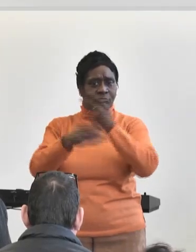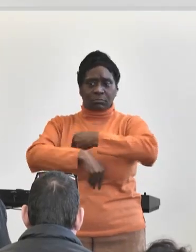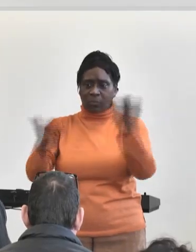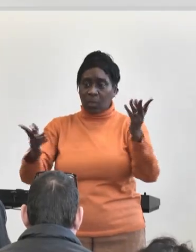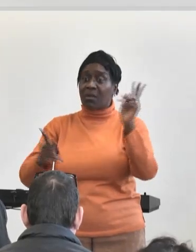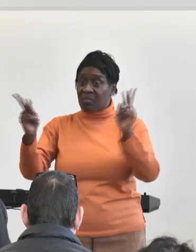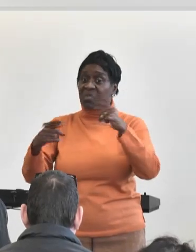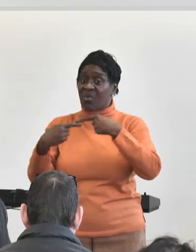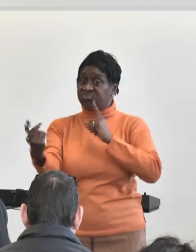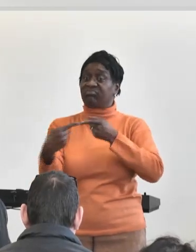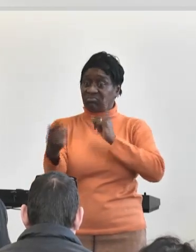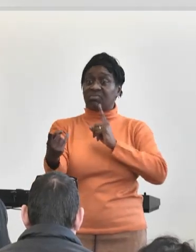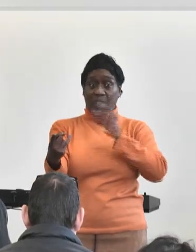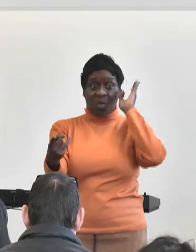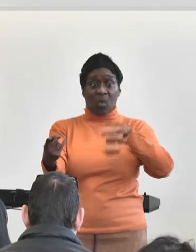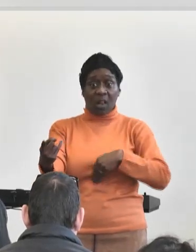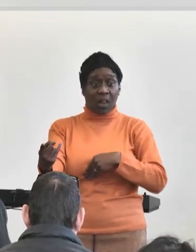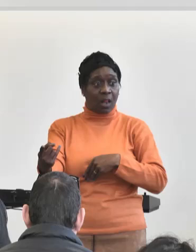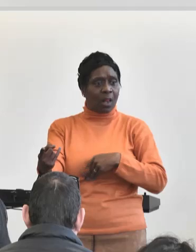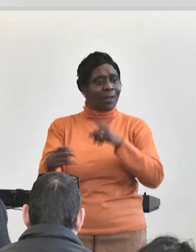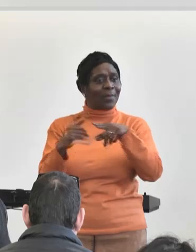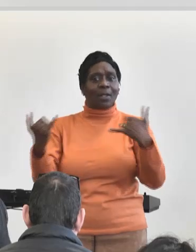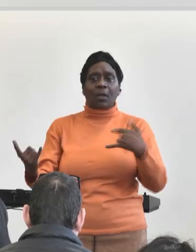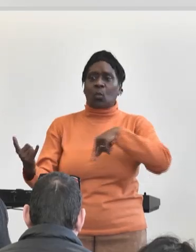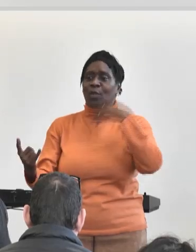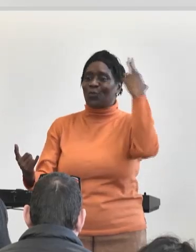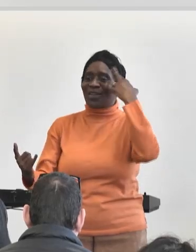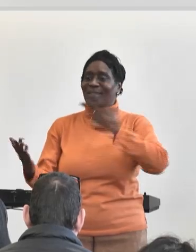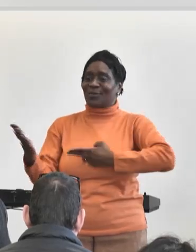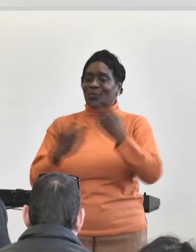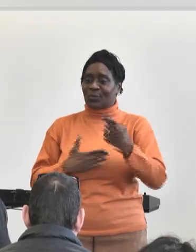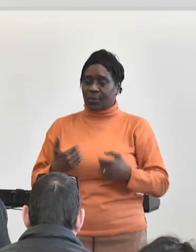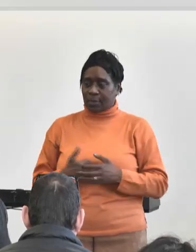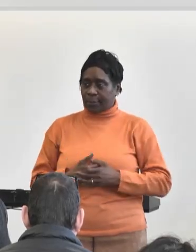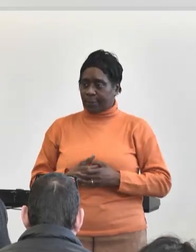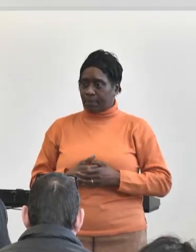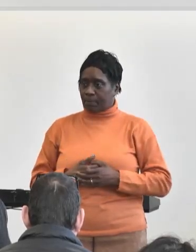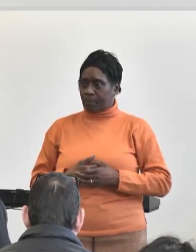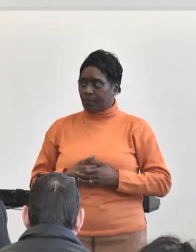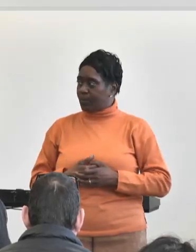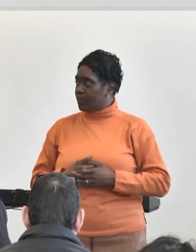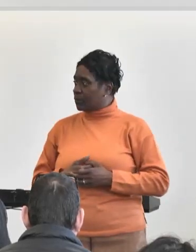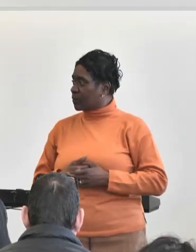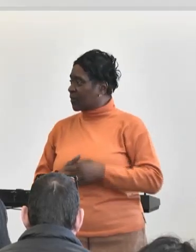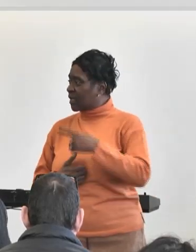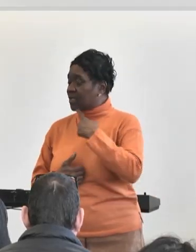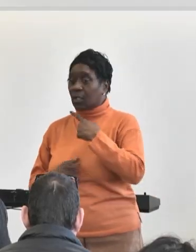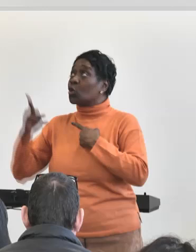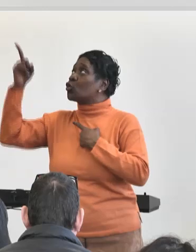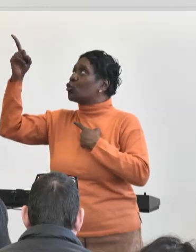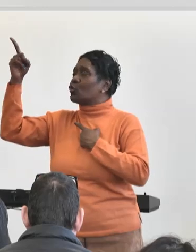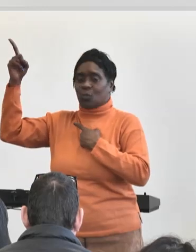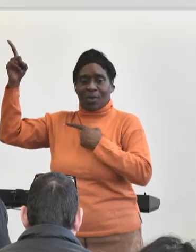some opposition. Y va a haber oposición. But now we realize the truth. Pero ahora nos damos cuenta de la verdad. And they said, thou